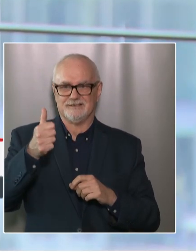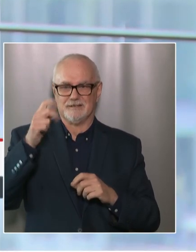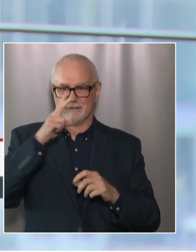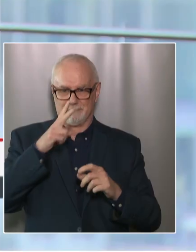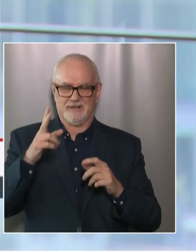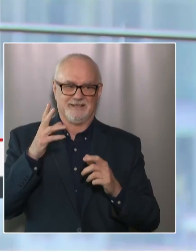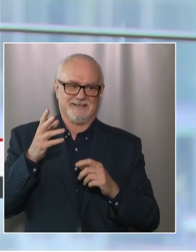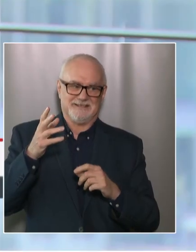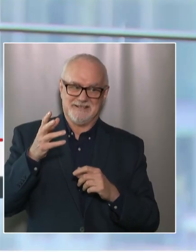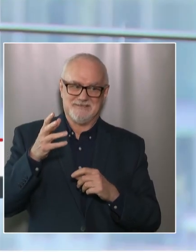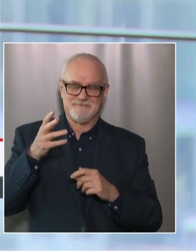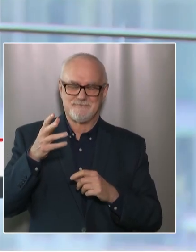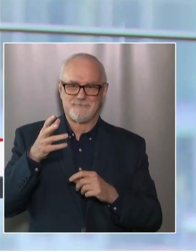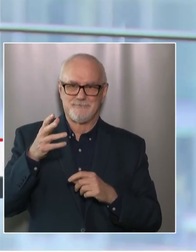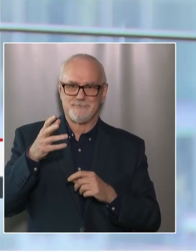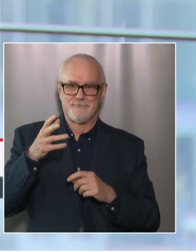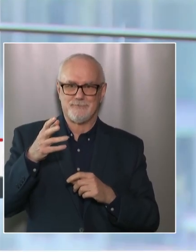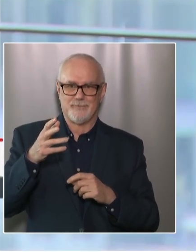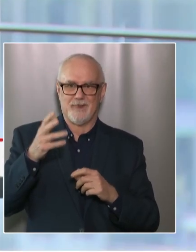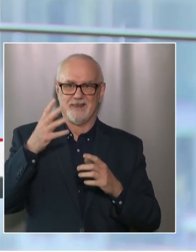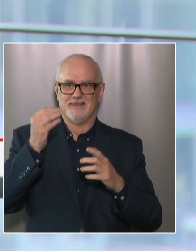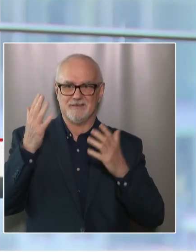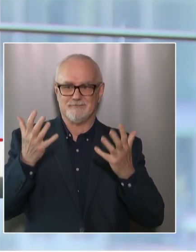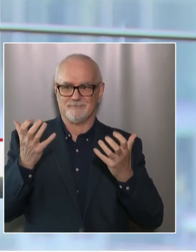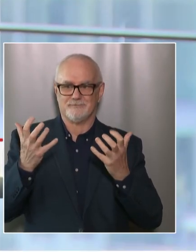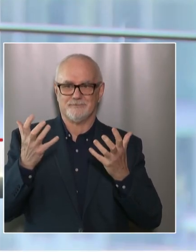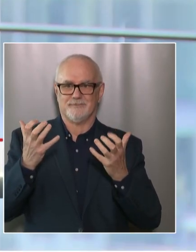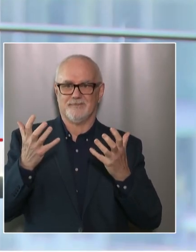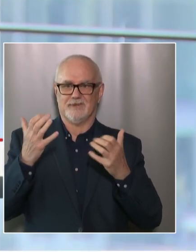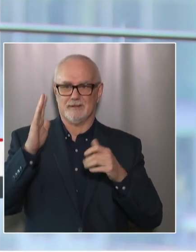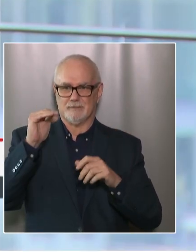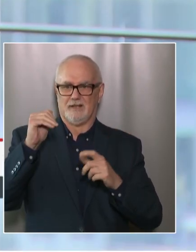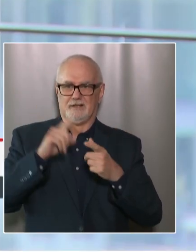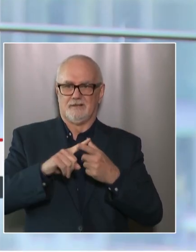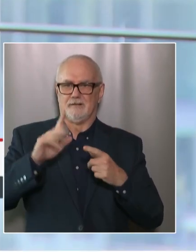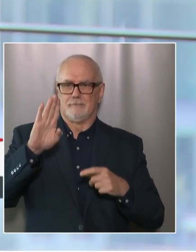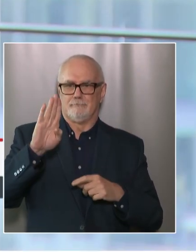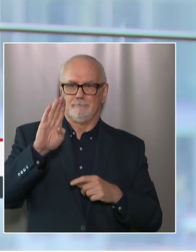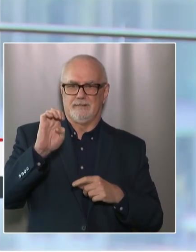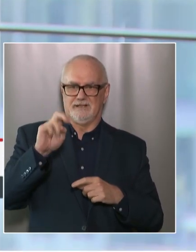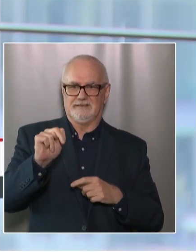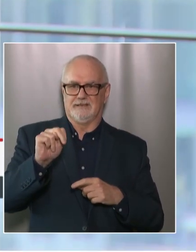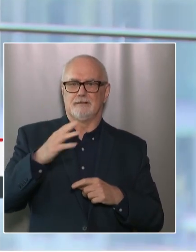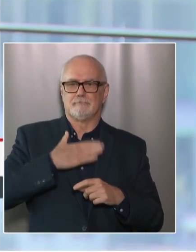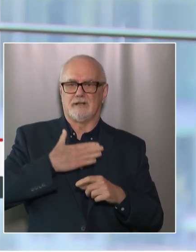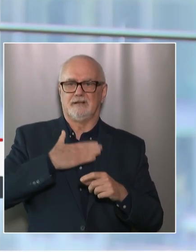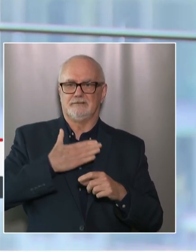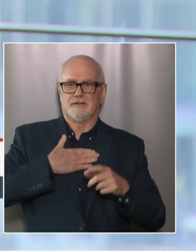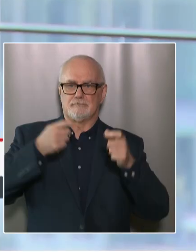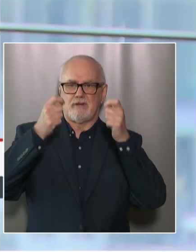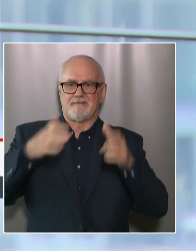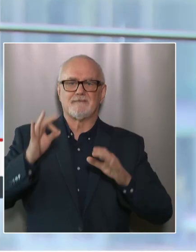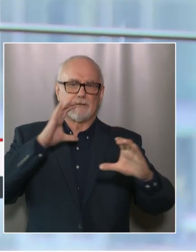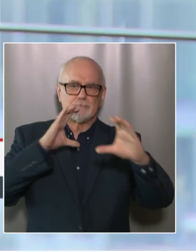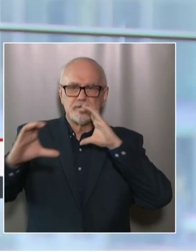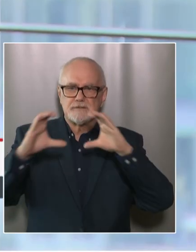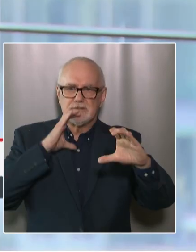I also want to say a heartfelt goodbye to Ben Fritsch, my Director of Communications.